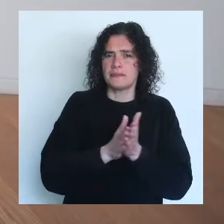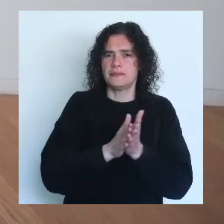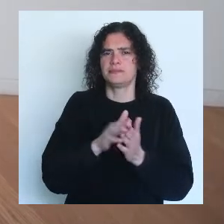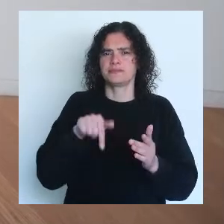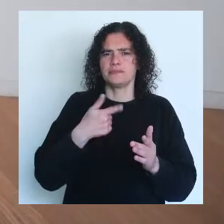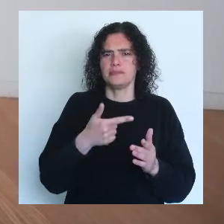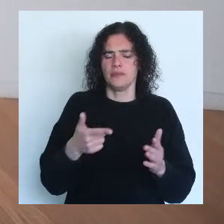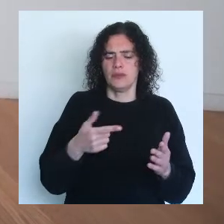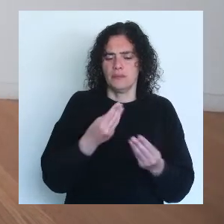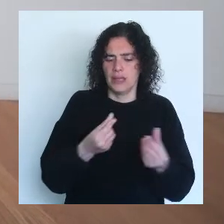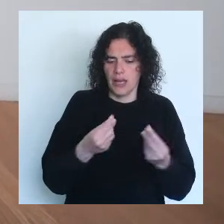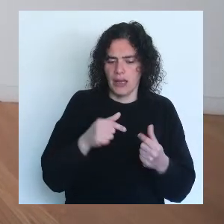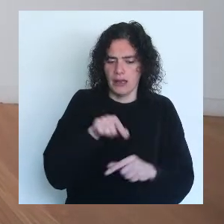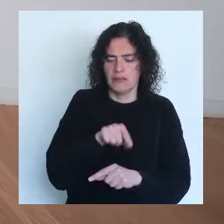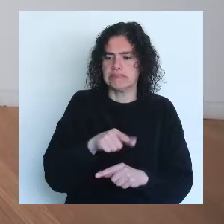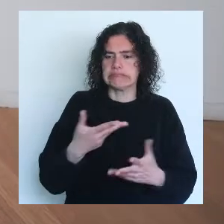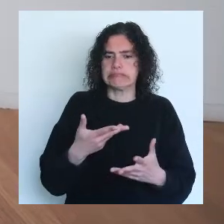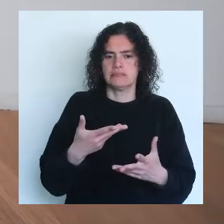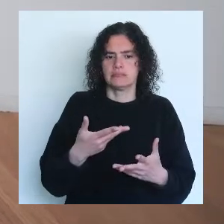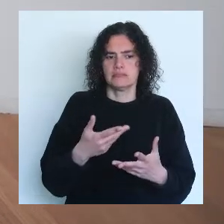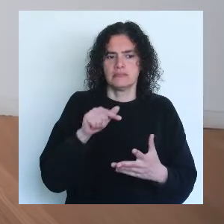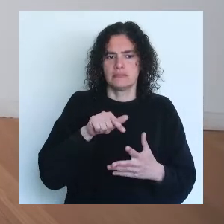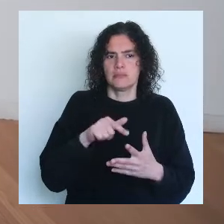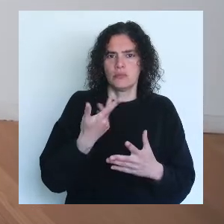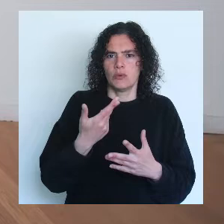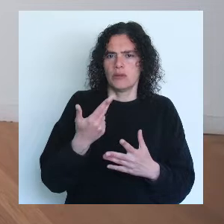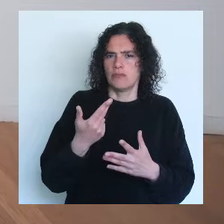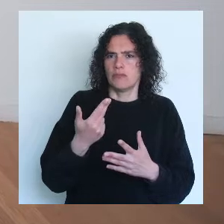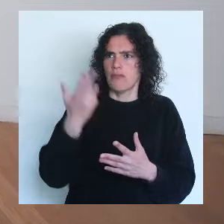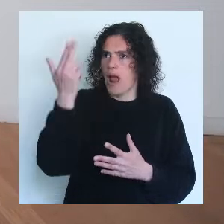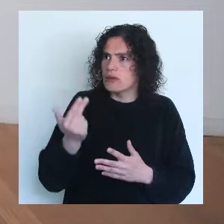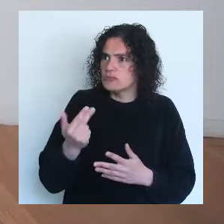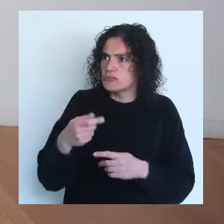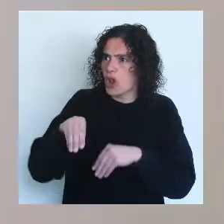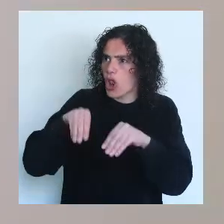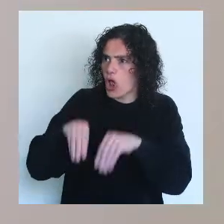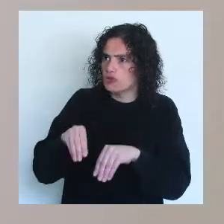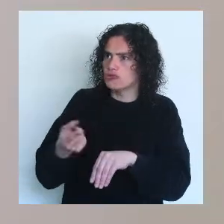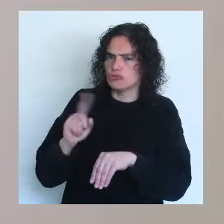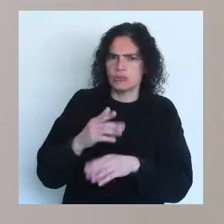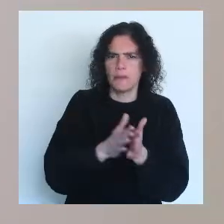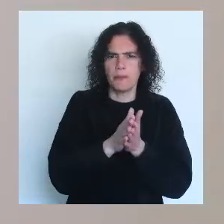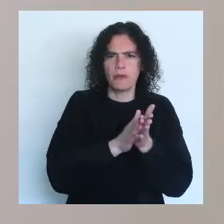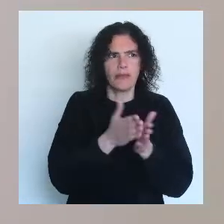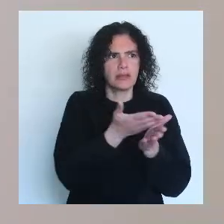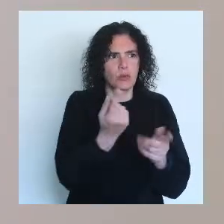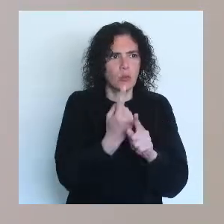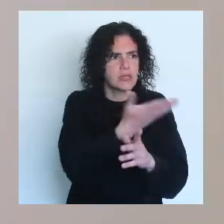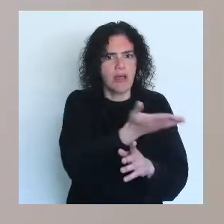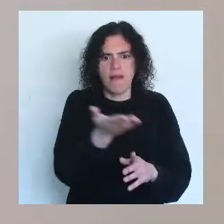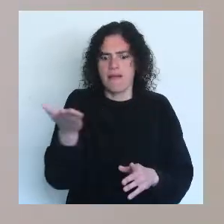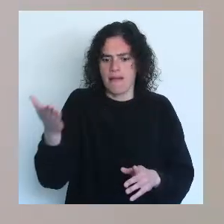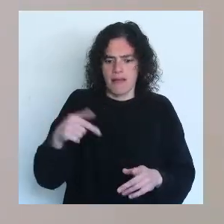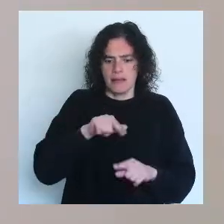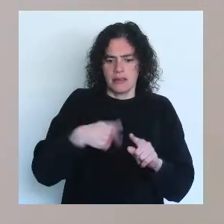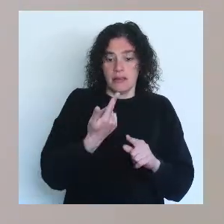use ready-made material. They don't go to the art store anymore. They use what's available.